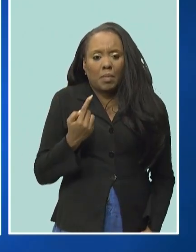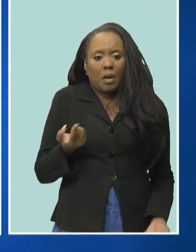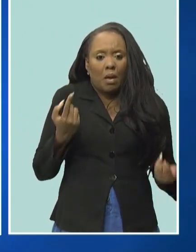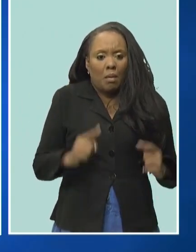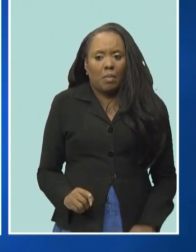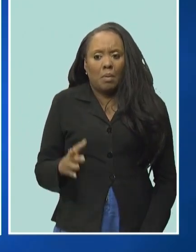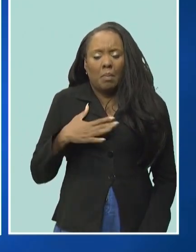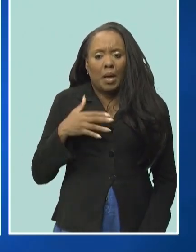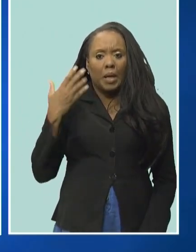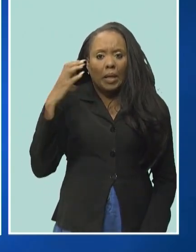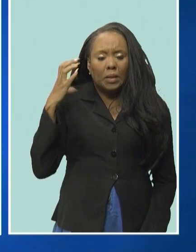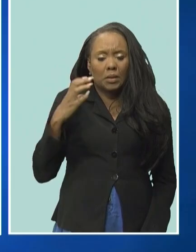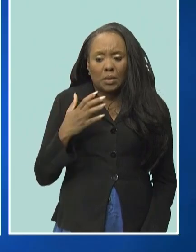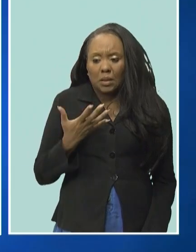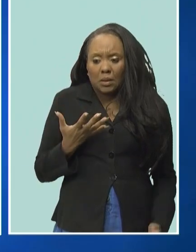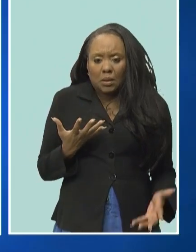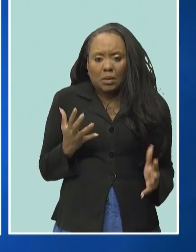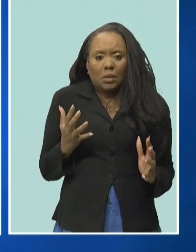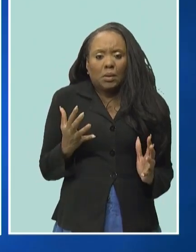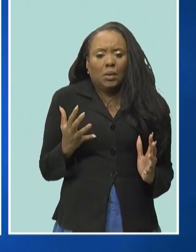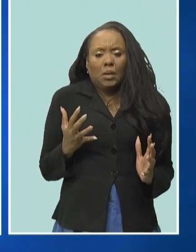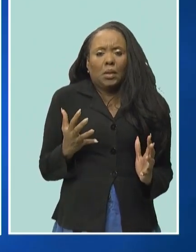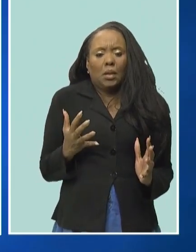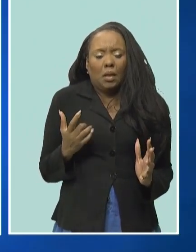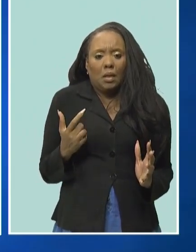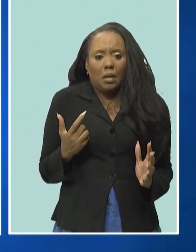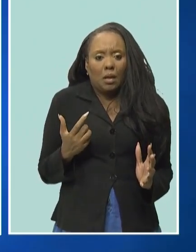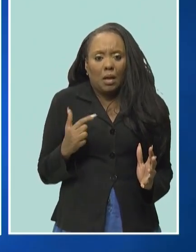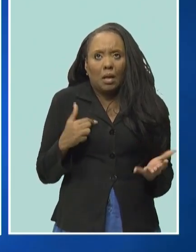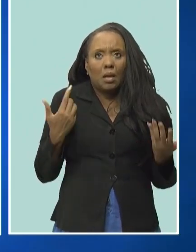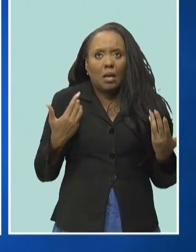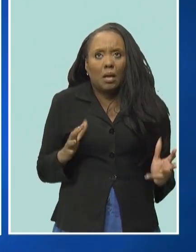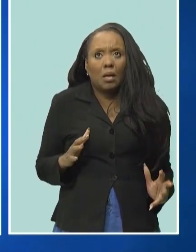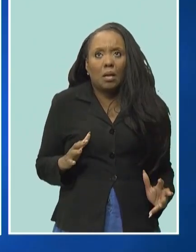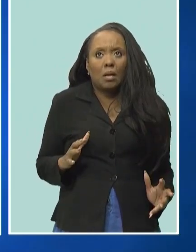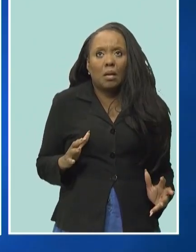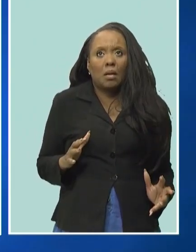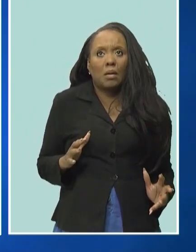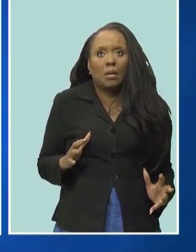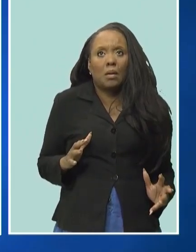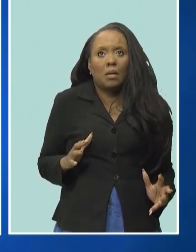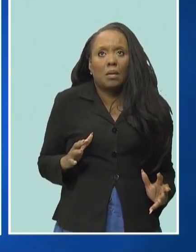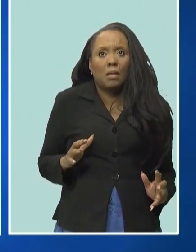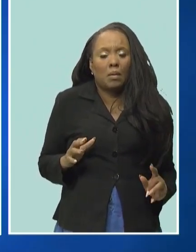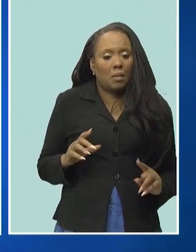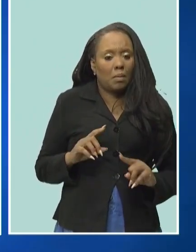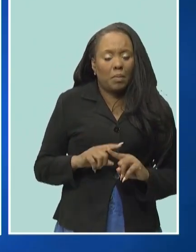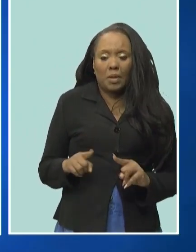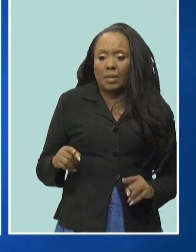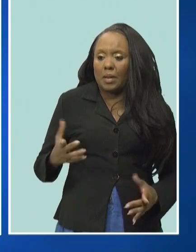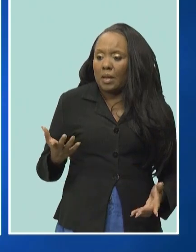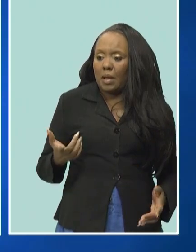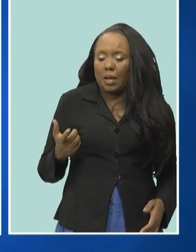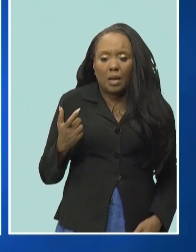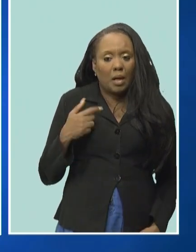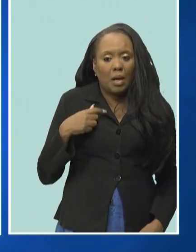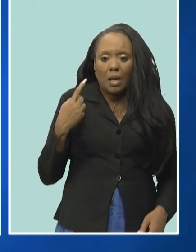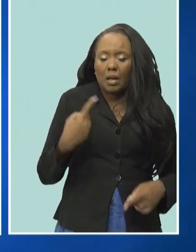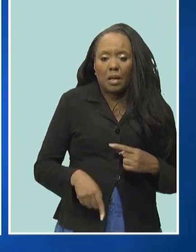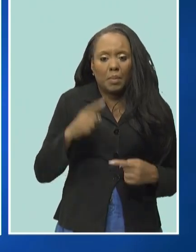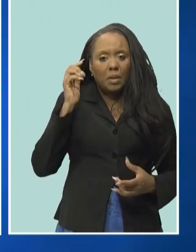cousin, and I thought something happened on the block again, and it was my uncle. Last thing on my mind was that it was my